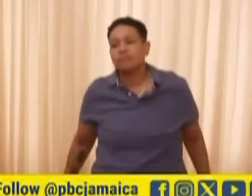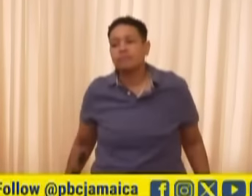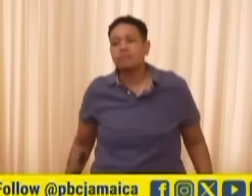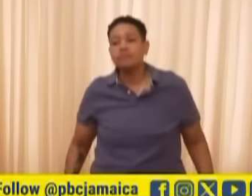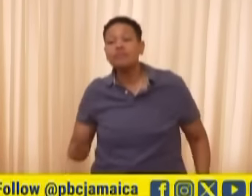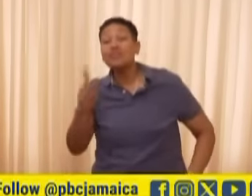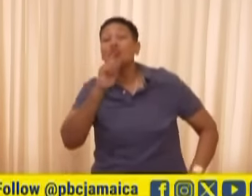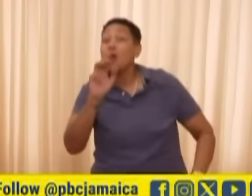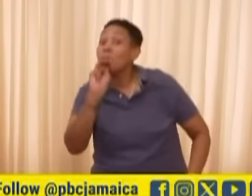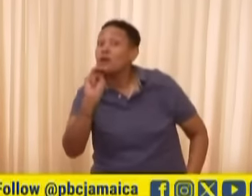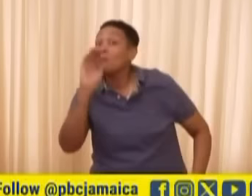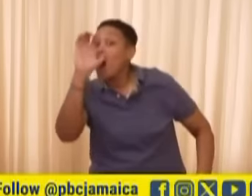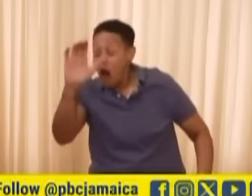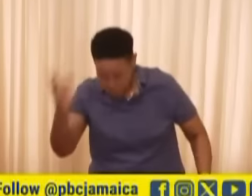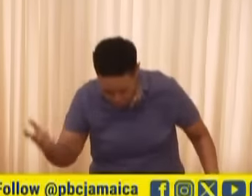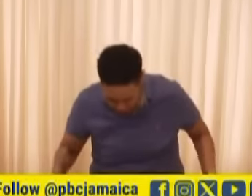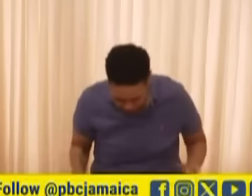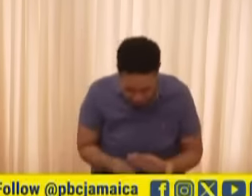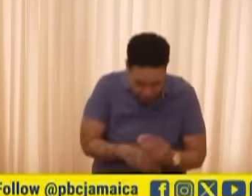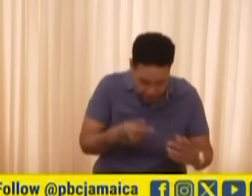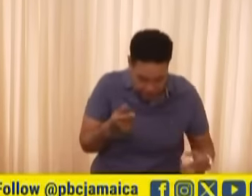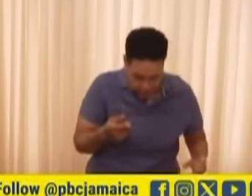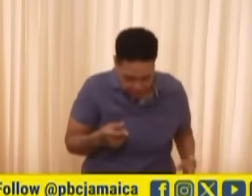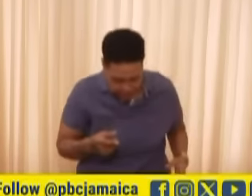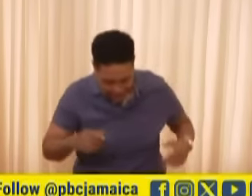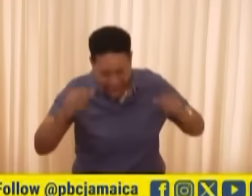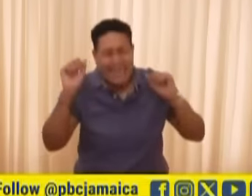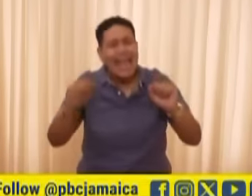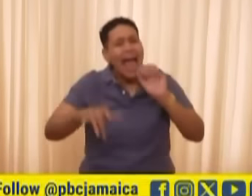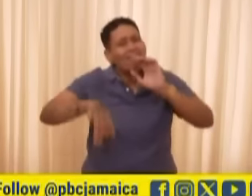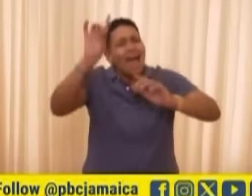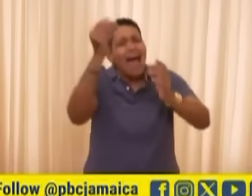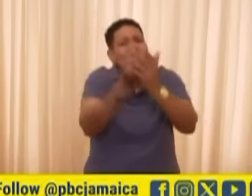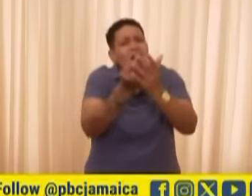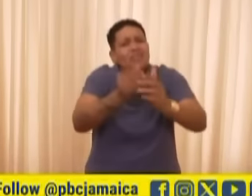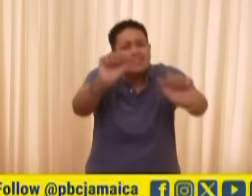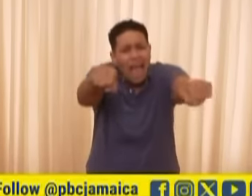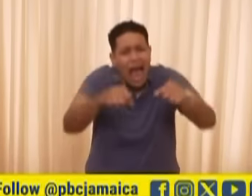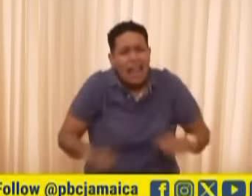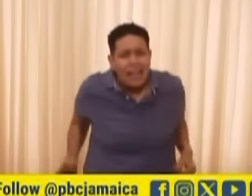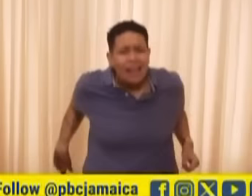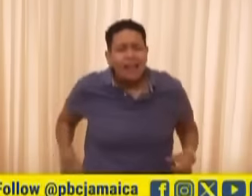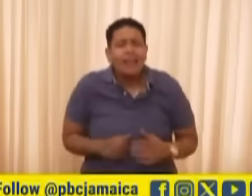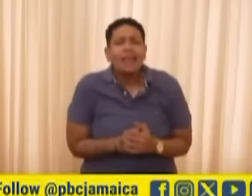So the municipal corporations can find funds